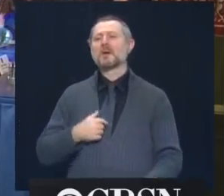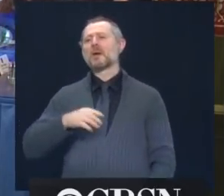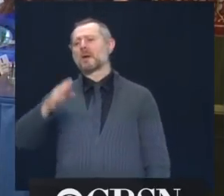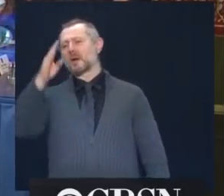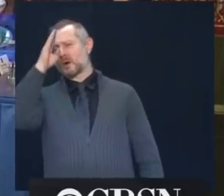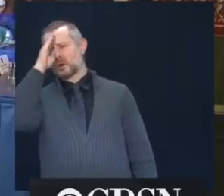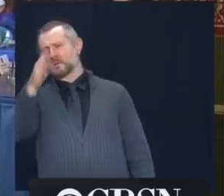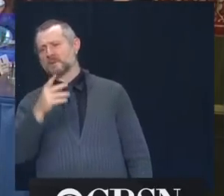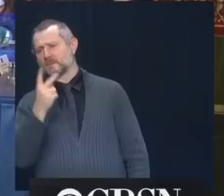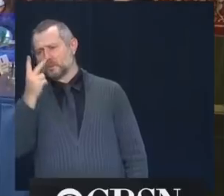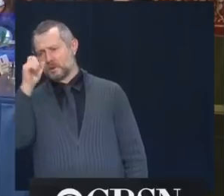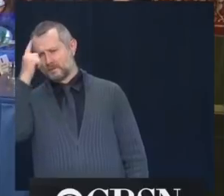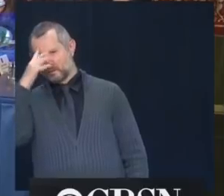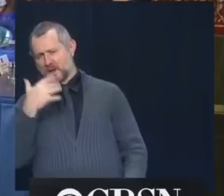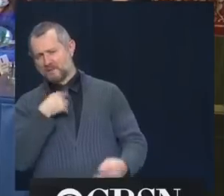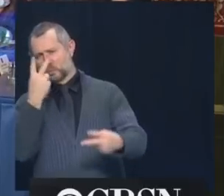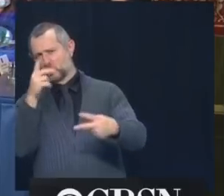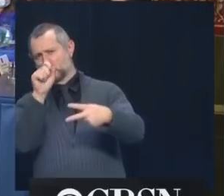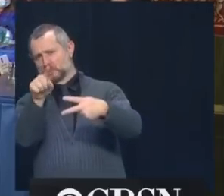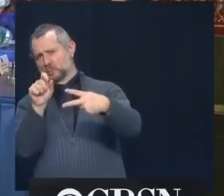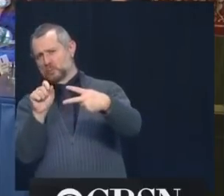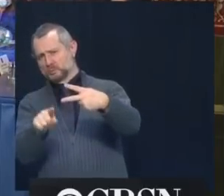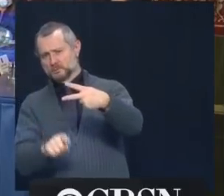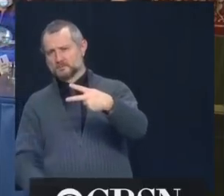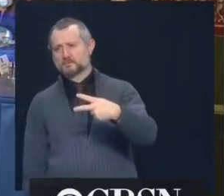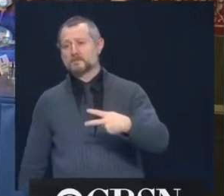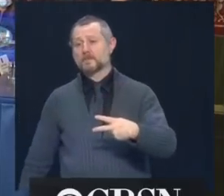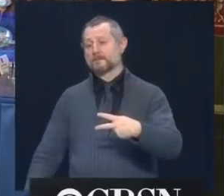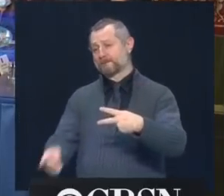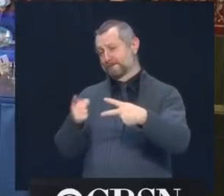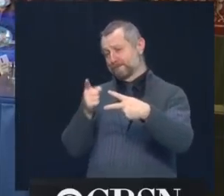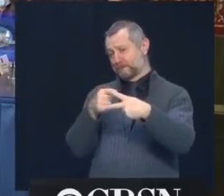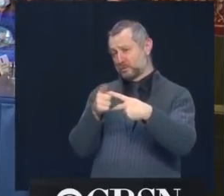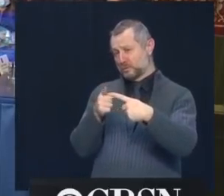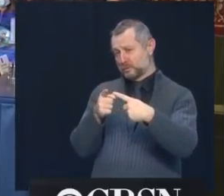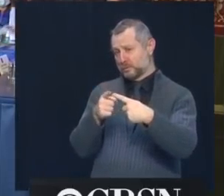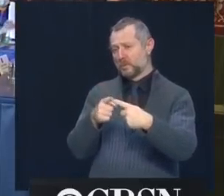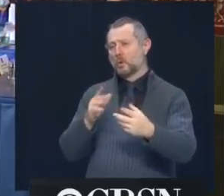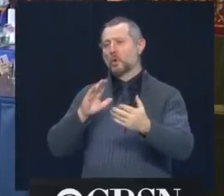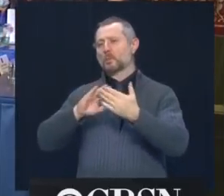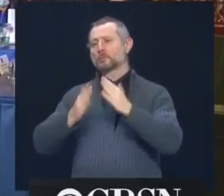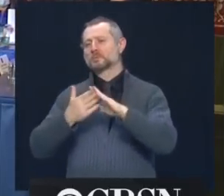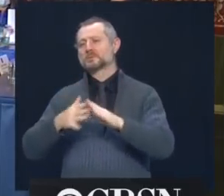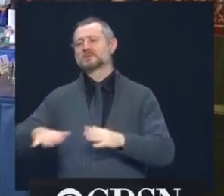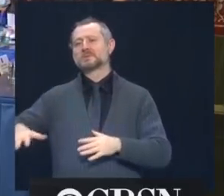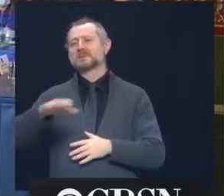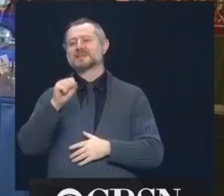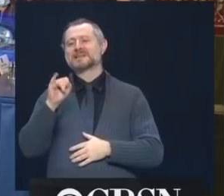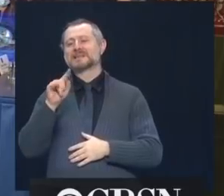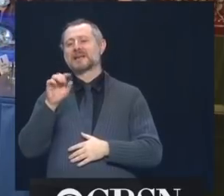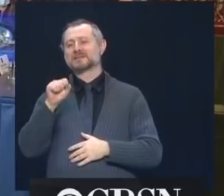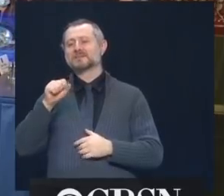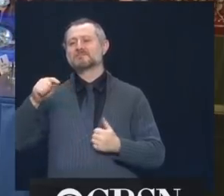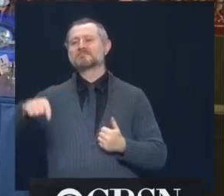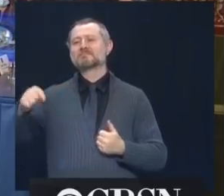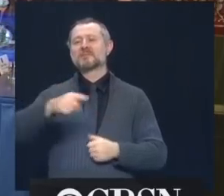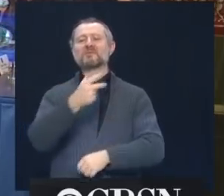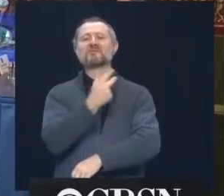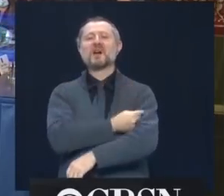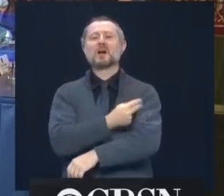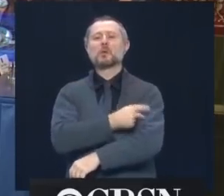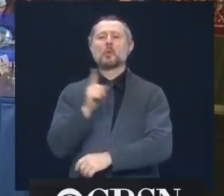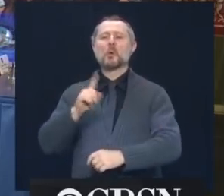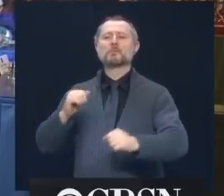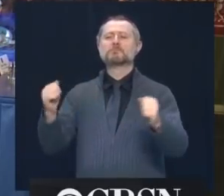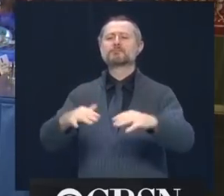Two questions for you. One, in terms of community sites for vaccination, at what point do you plan